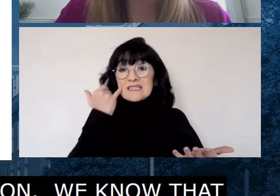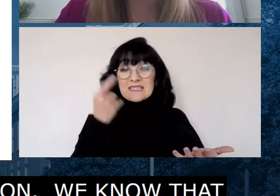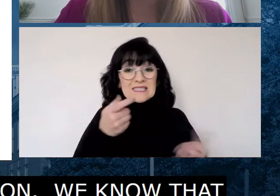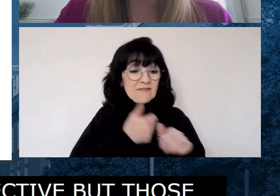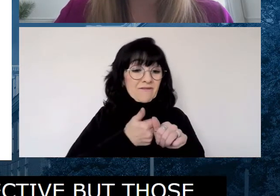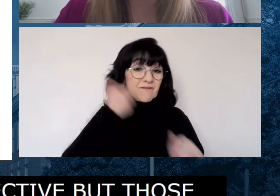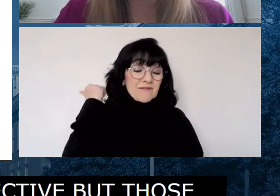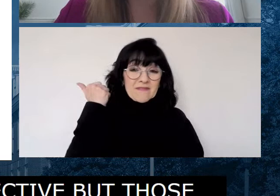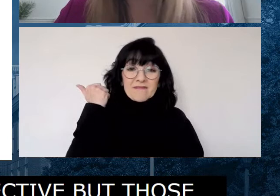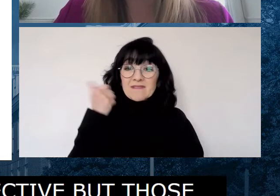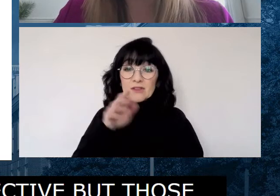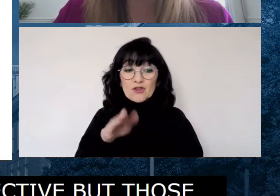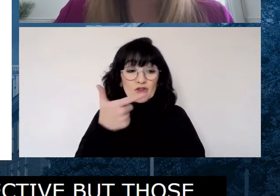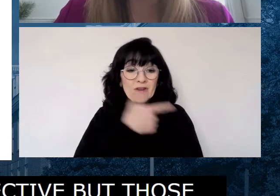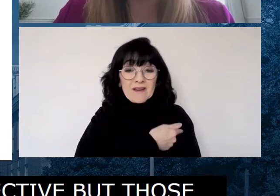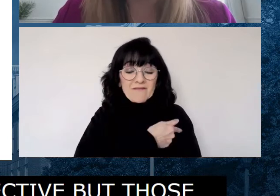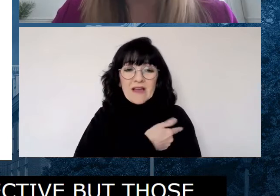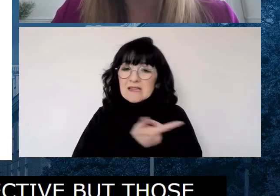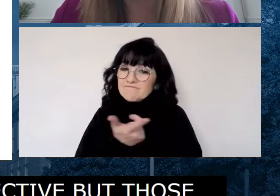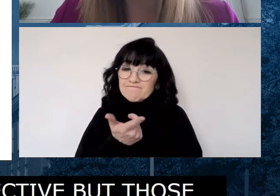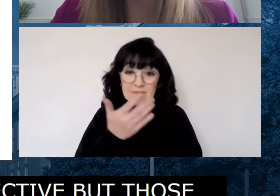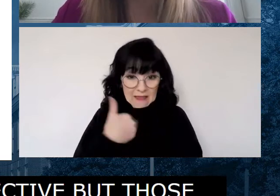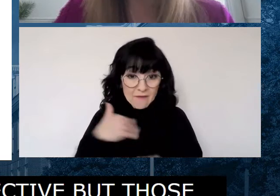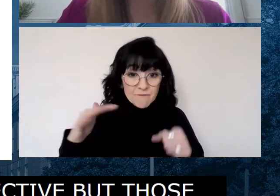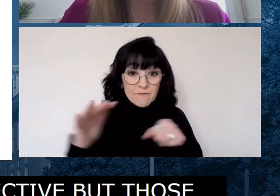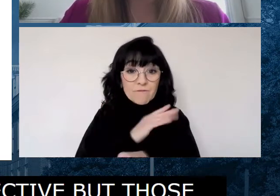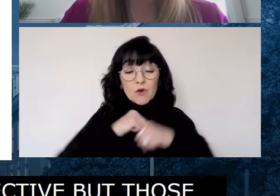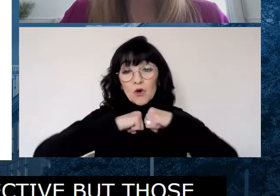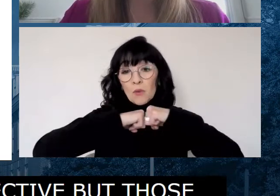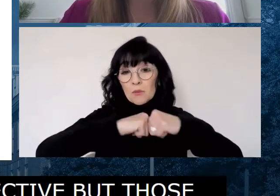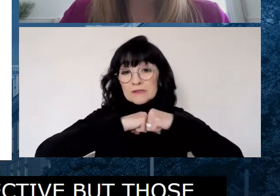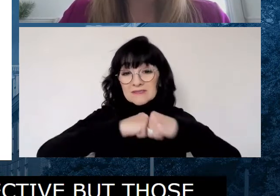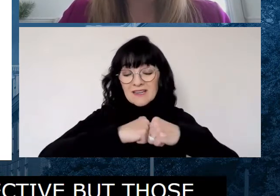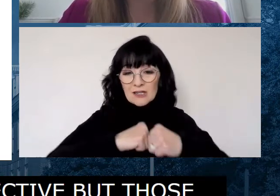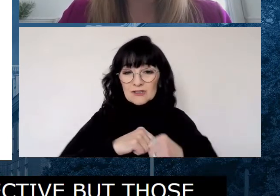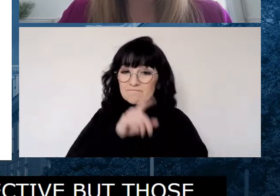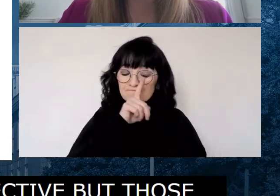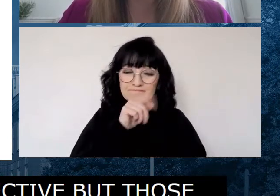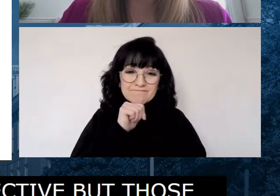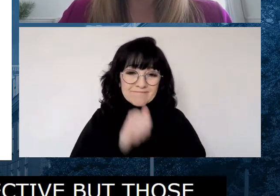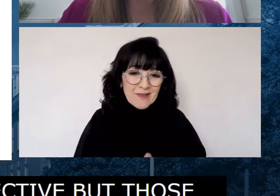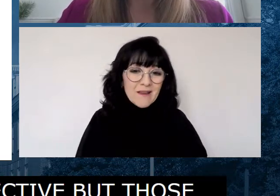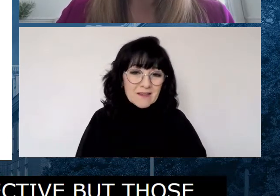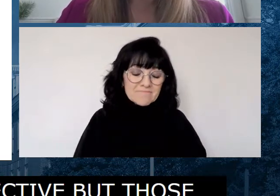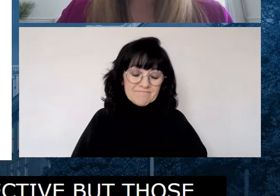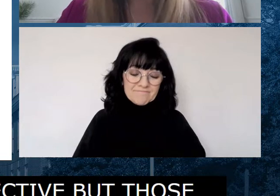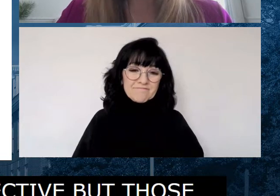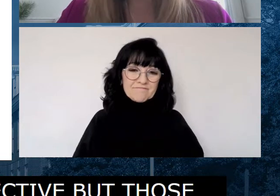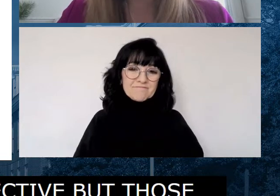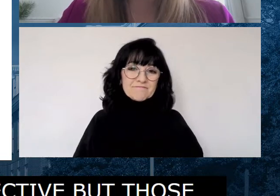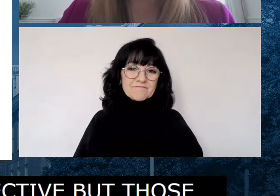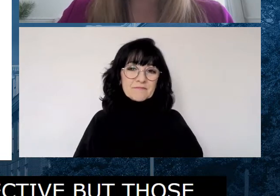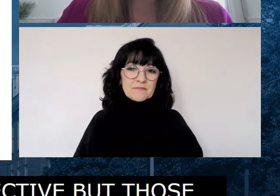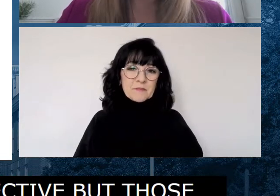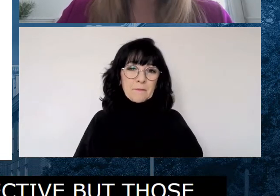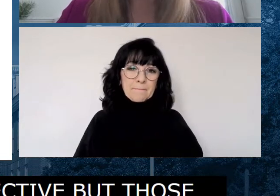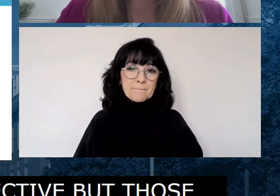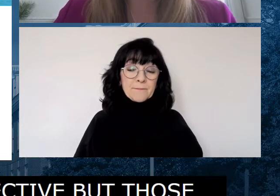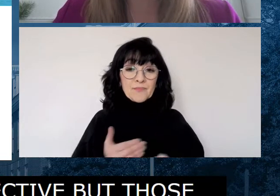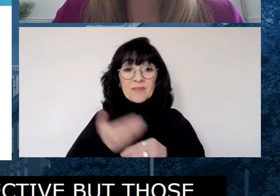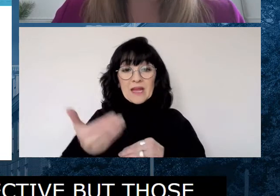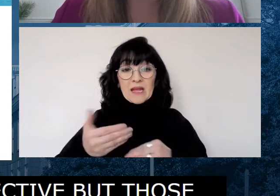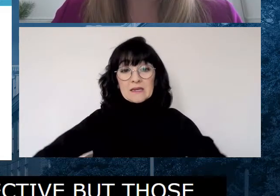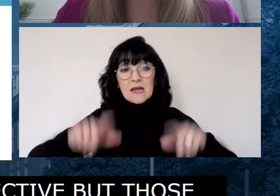have received your booster. And our own data are showing this. So on the next slide,